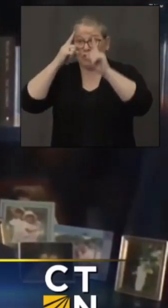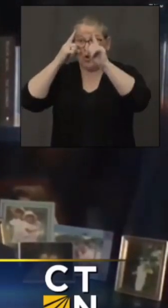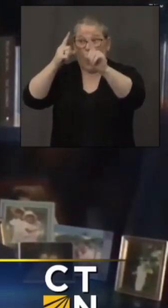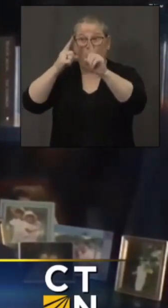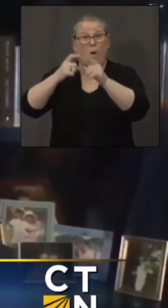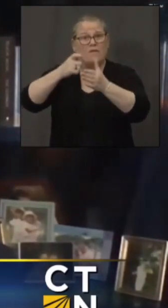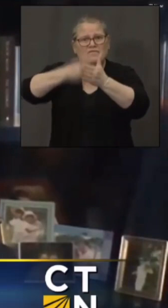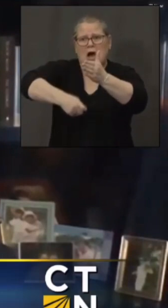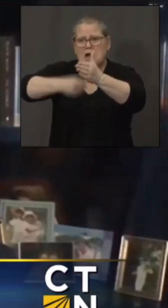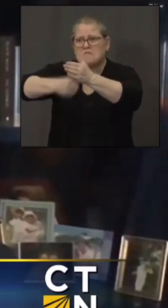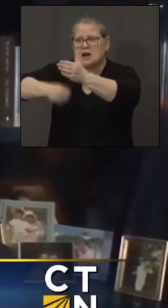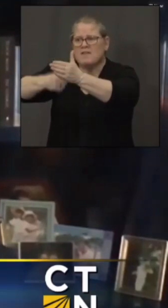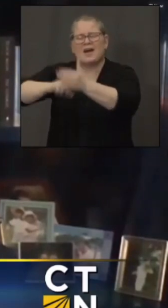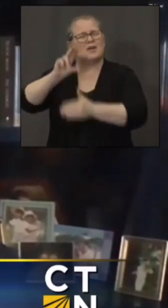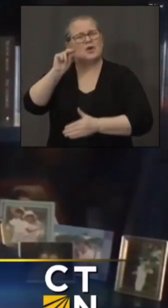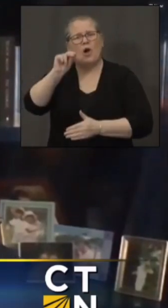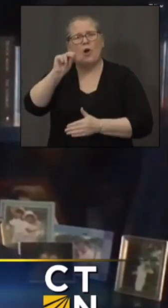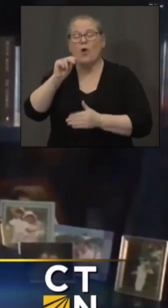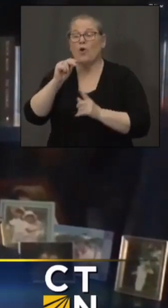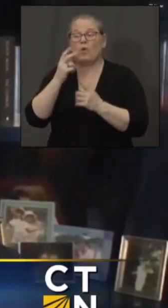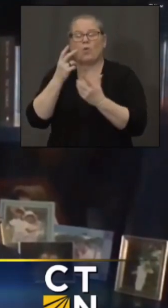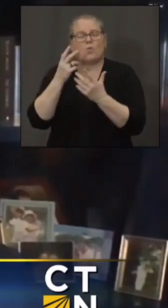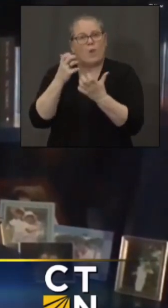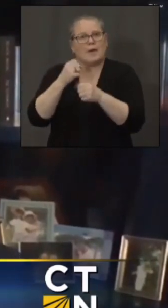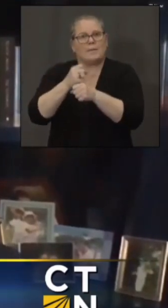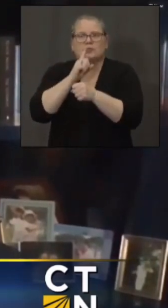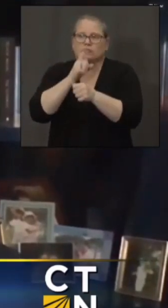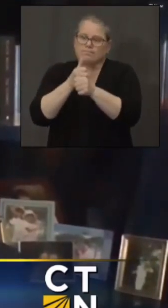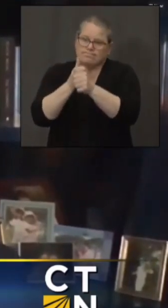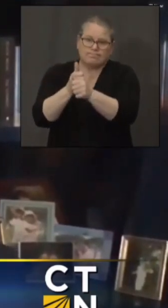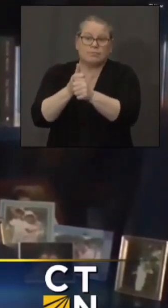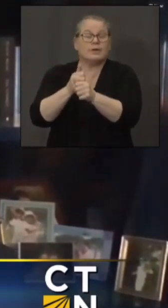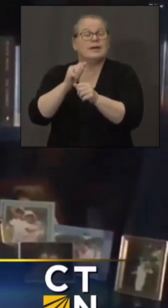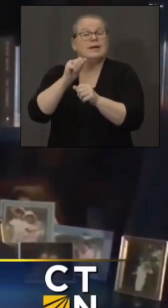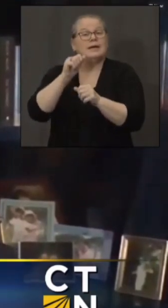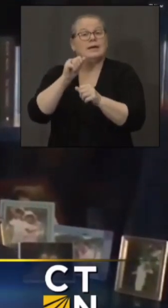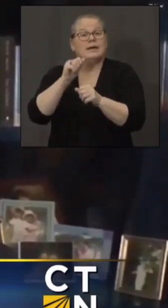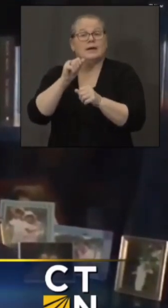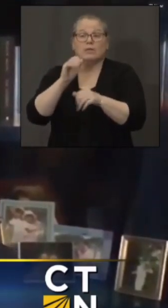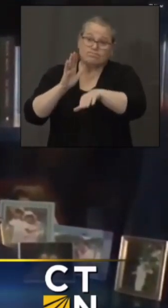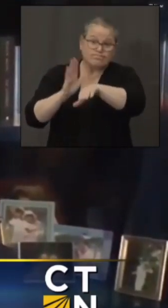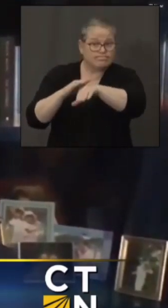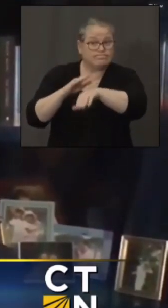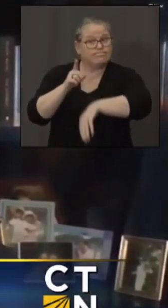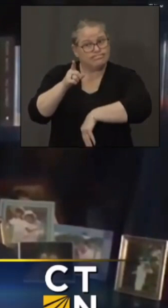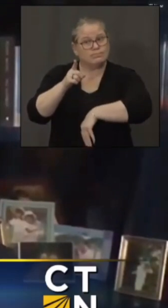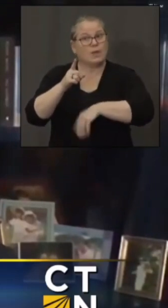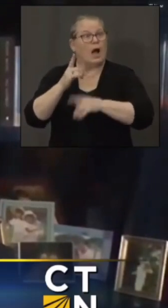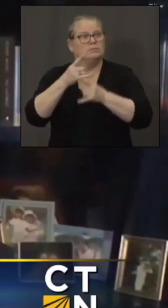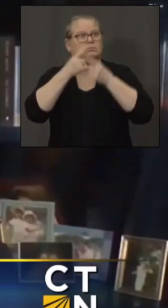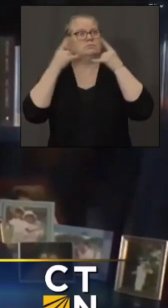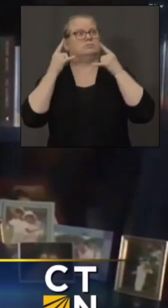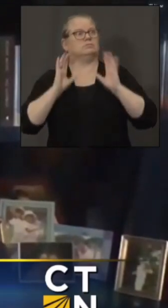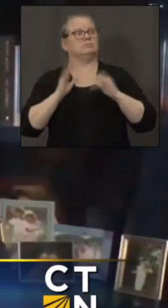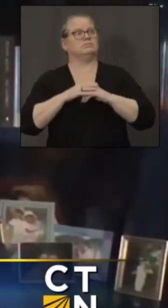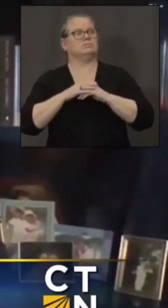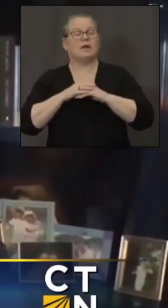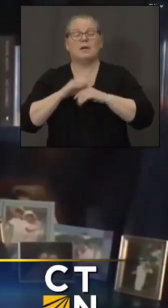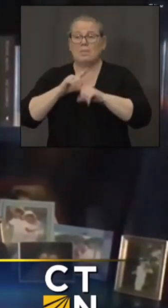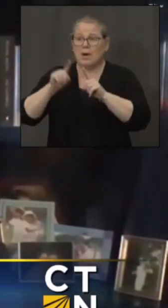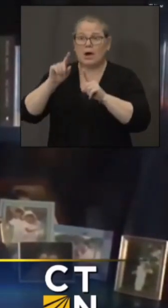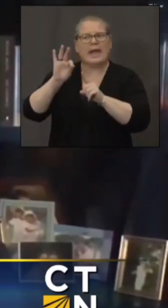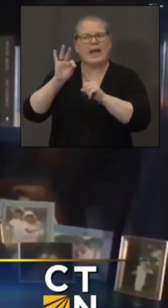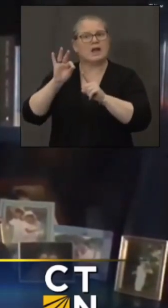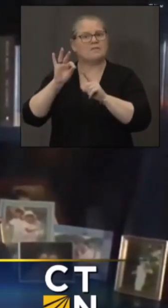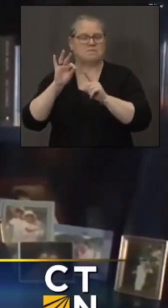that fine, and these are what the rules are. And if there is somebody who's defiant and purposely says, I'm not going to wear the mask, those guys have been subject